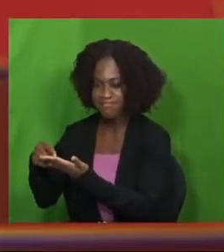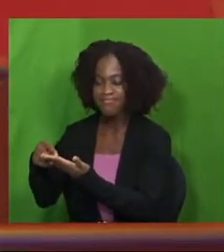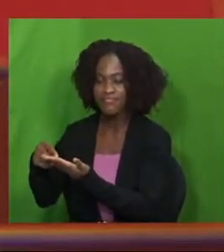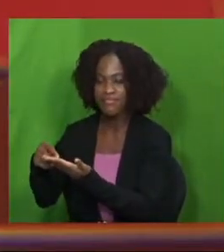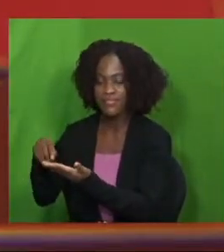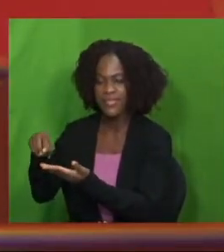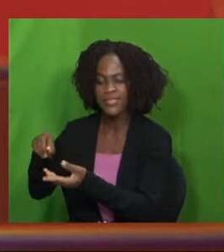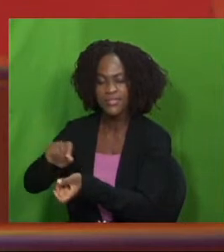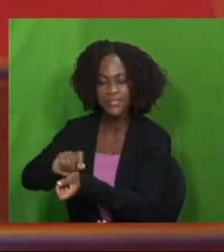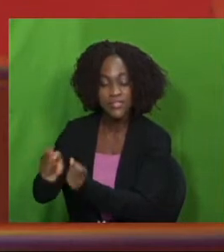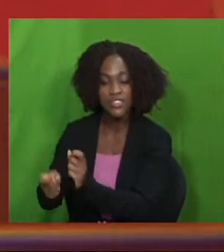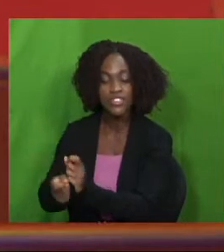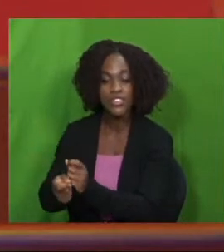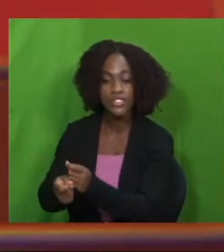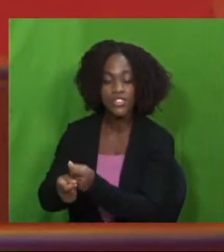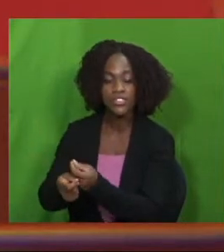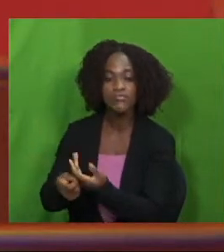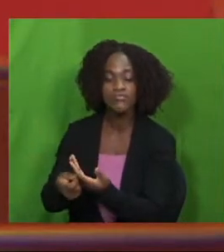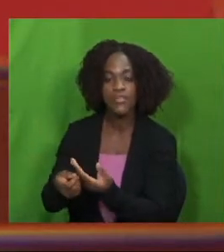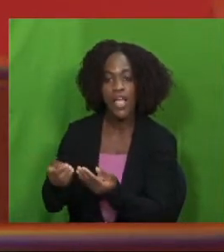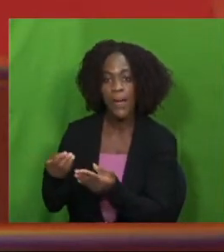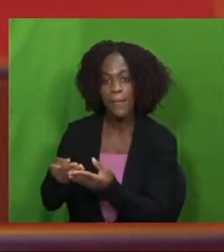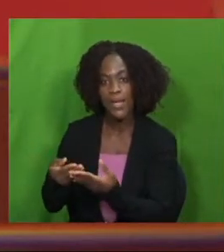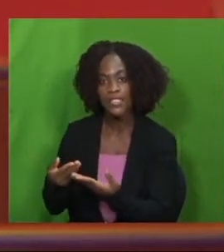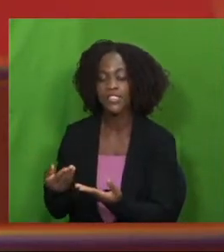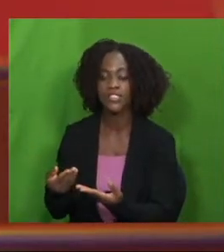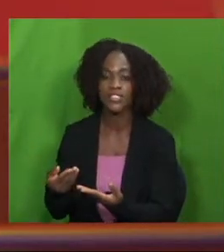currency in the